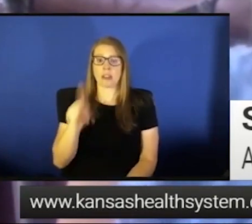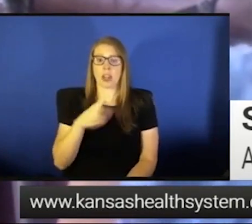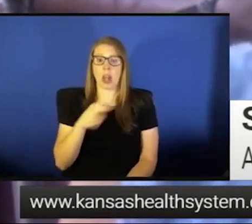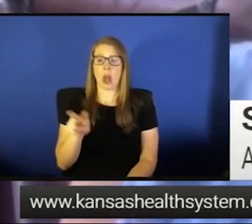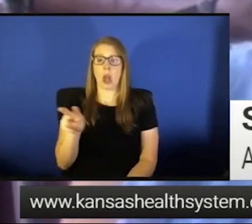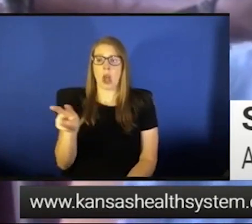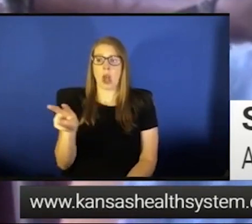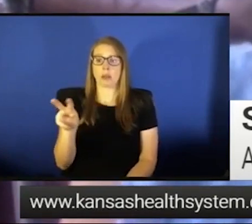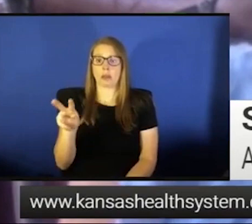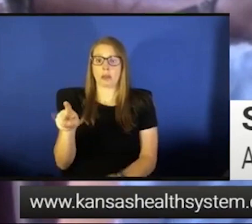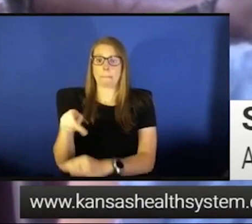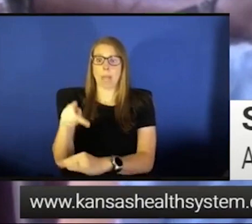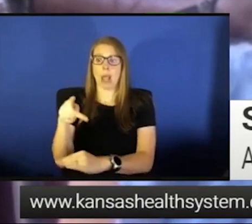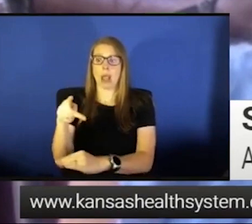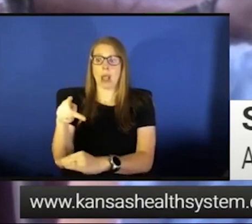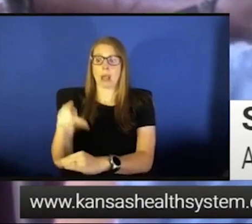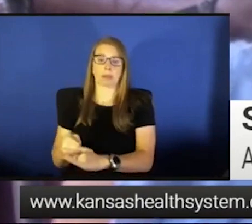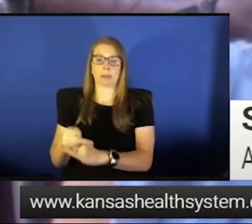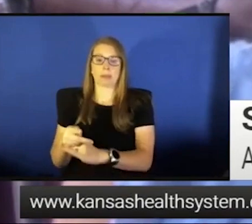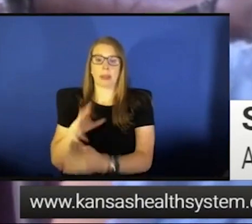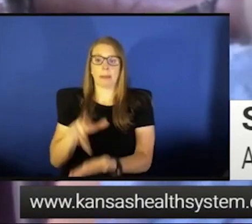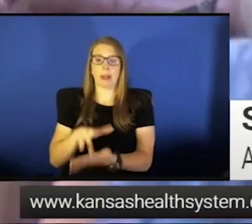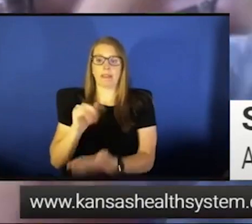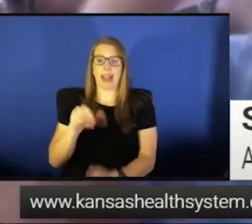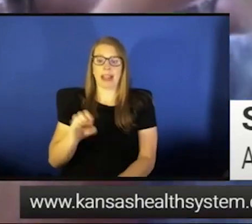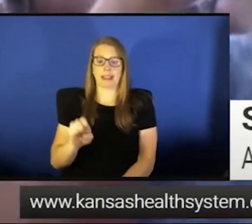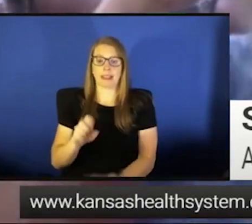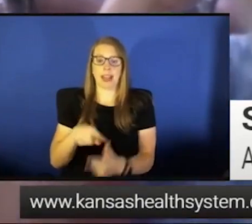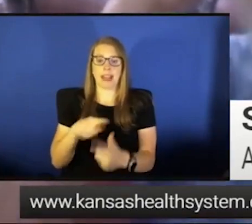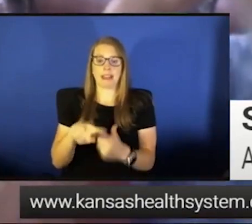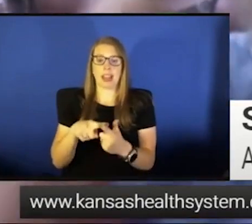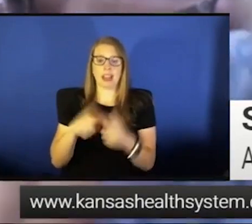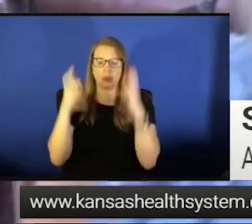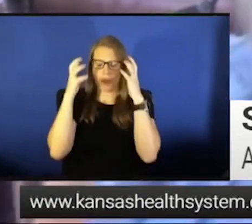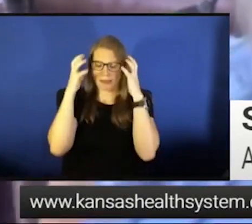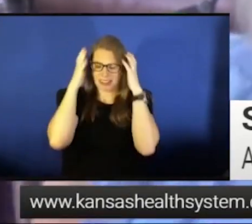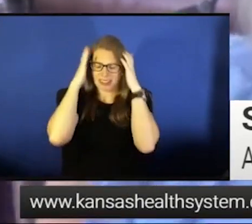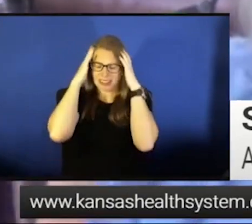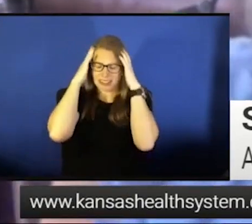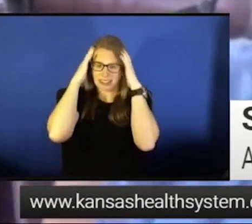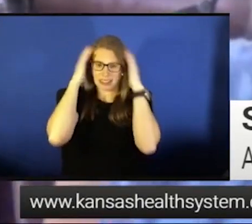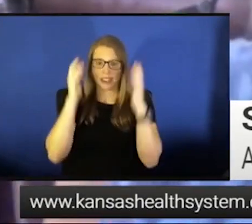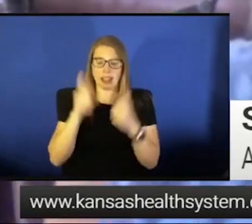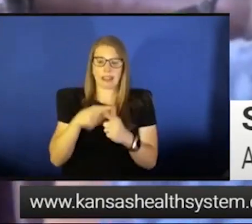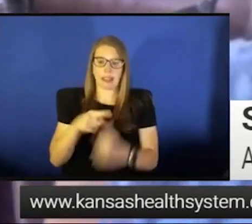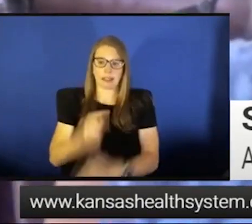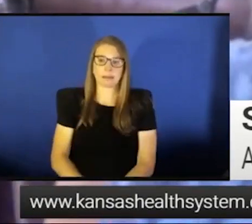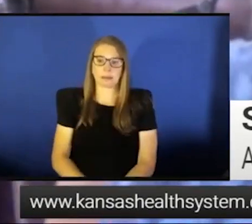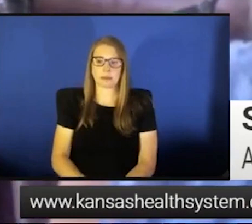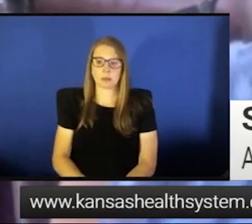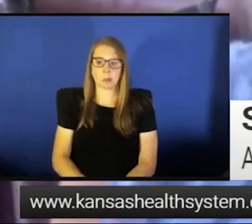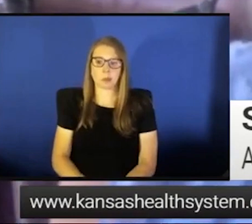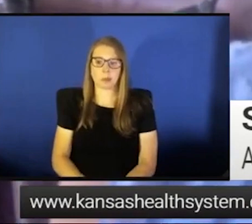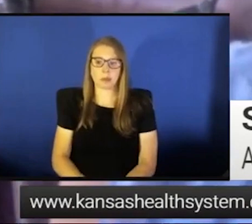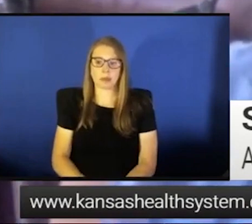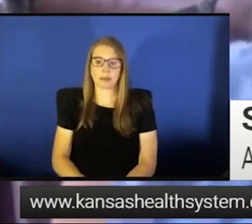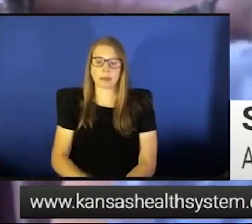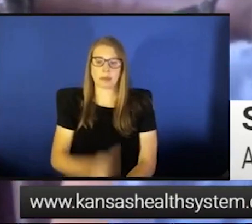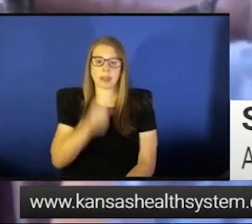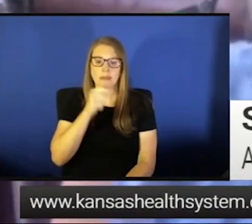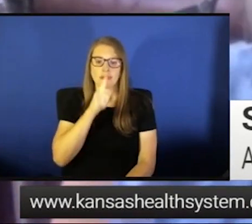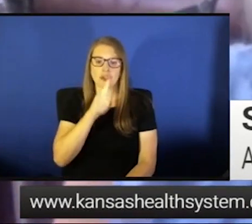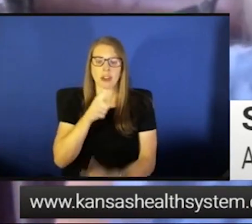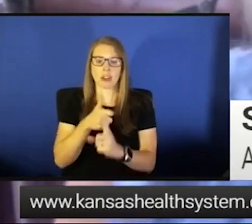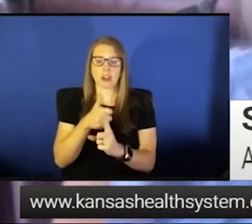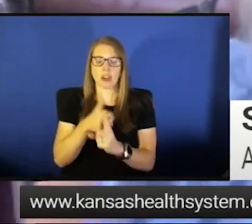had collapsed in the middle of the ice. And then she was grabbing her head, and then I'm not sure if she had a